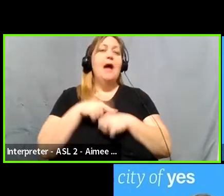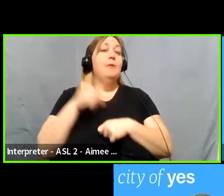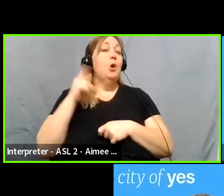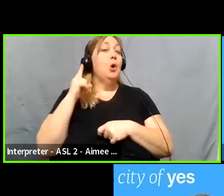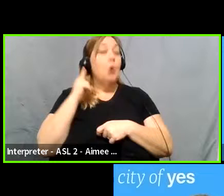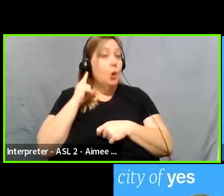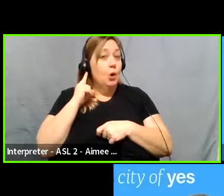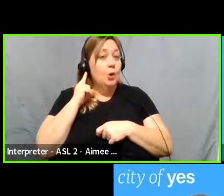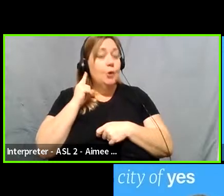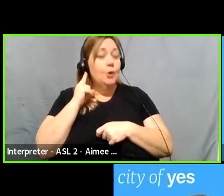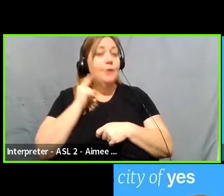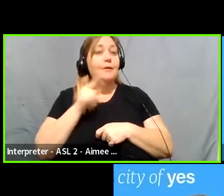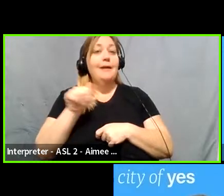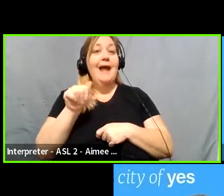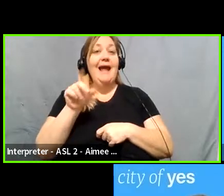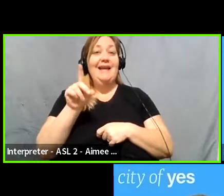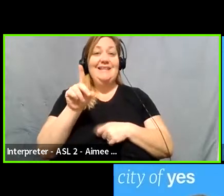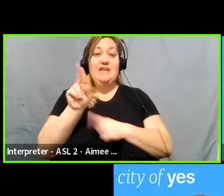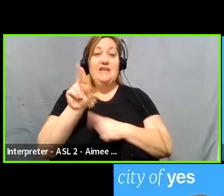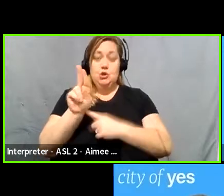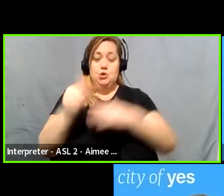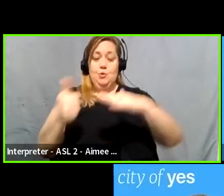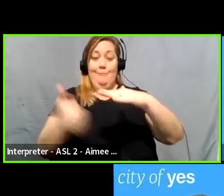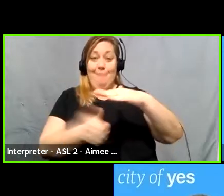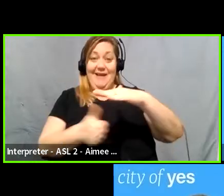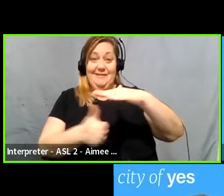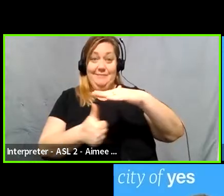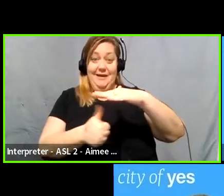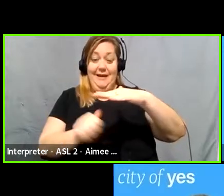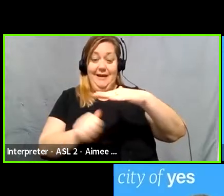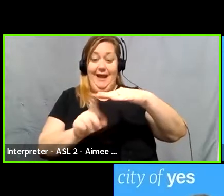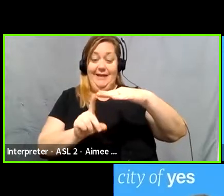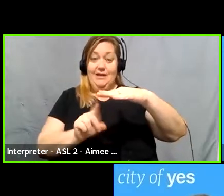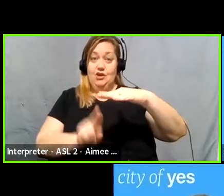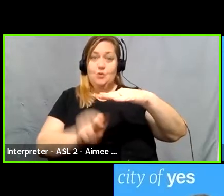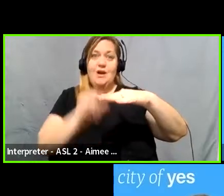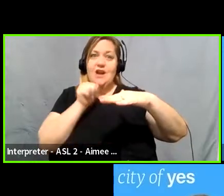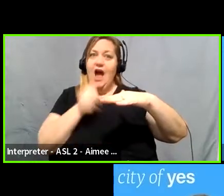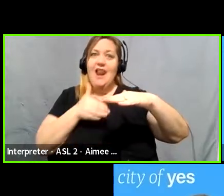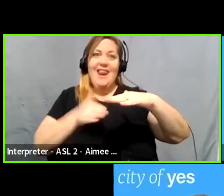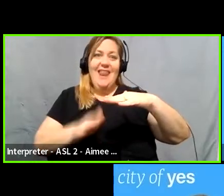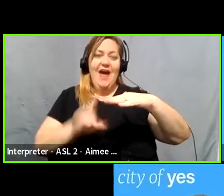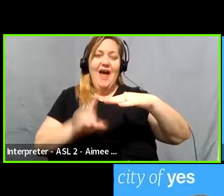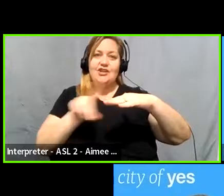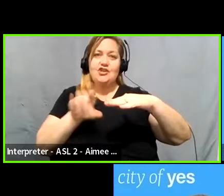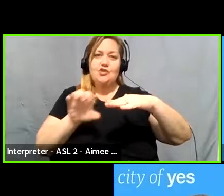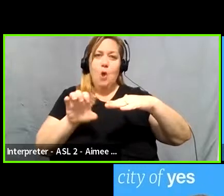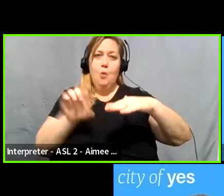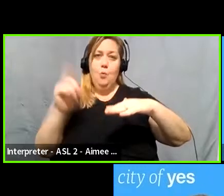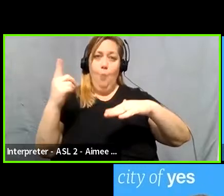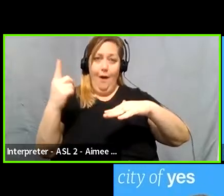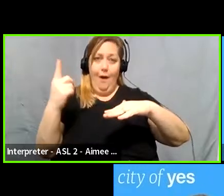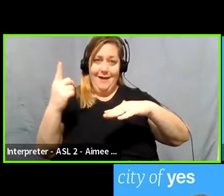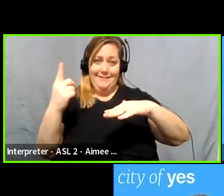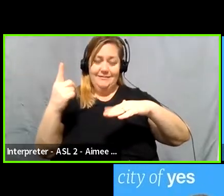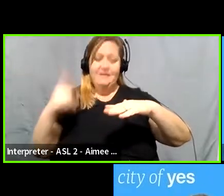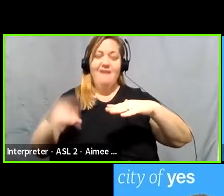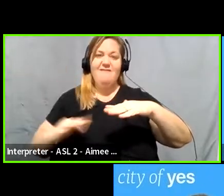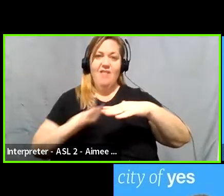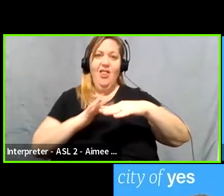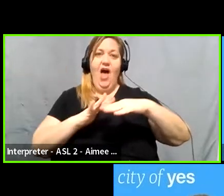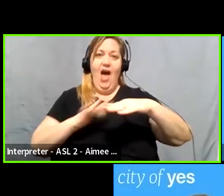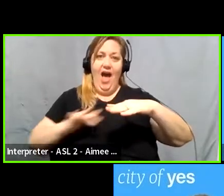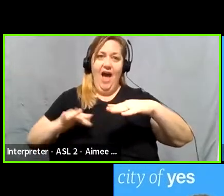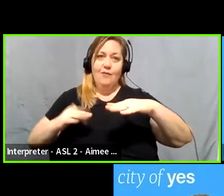that ADU, basement ADUs, will not be allowed in Zone 1 flood areas.